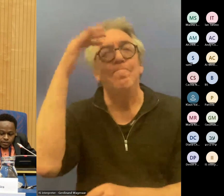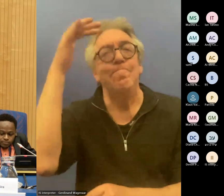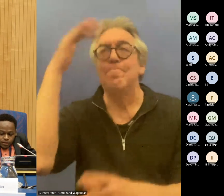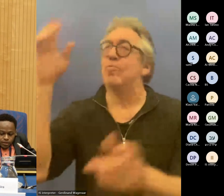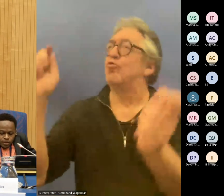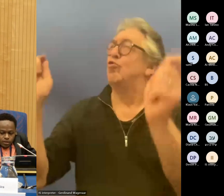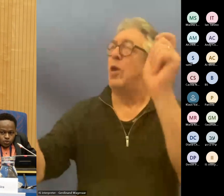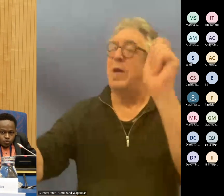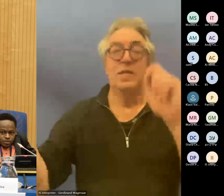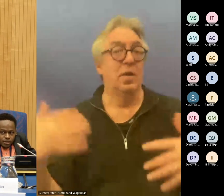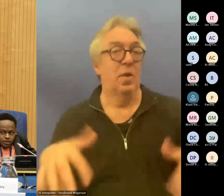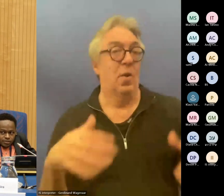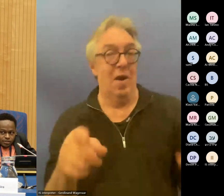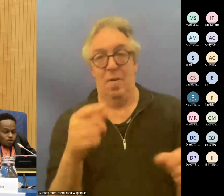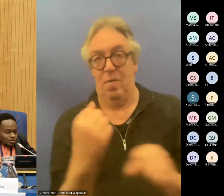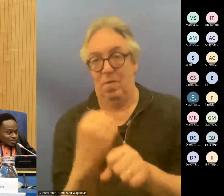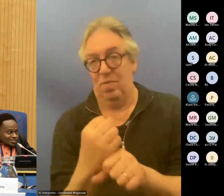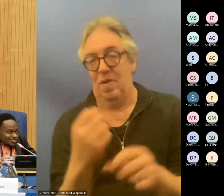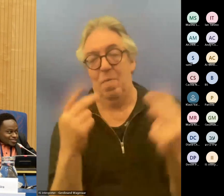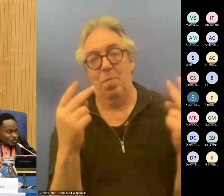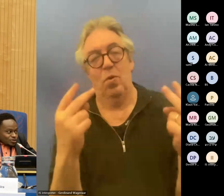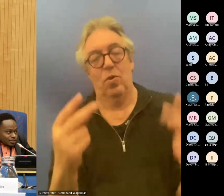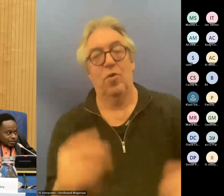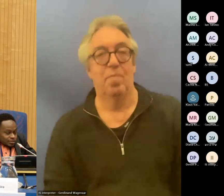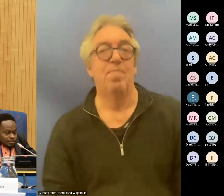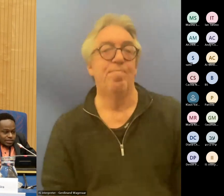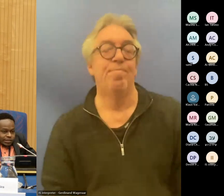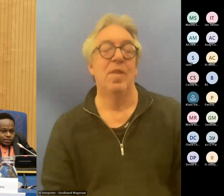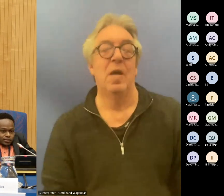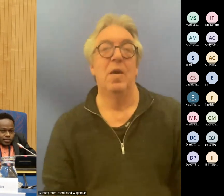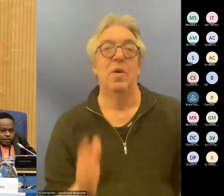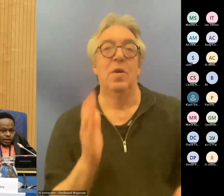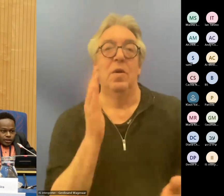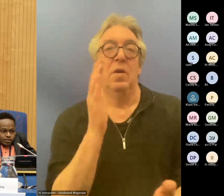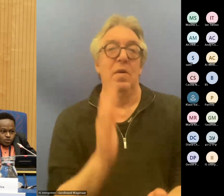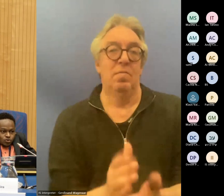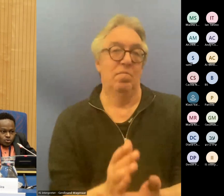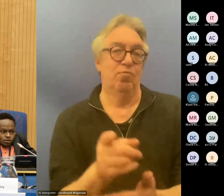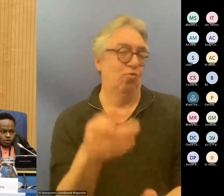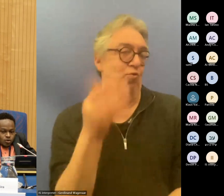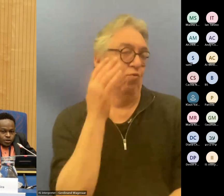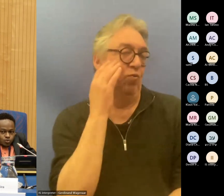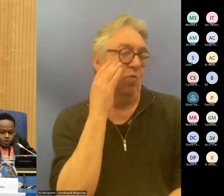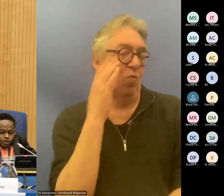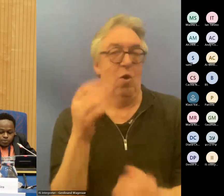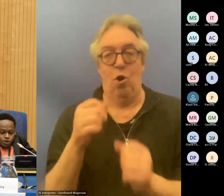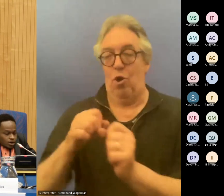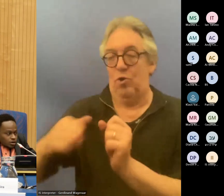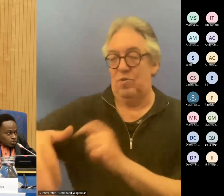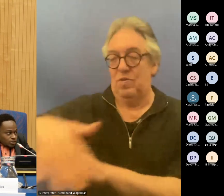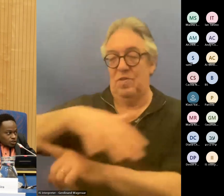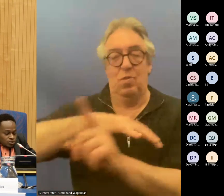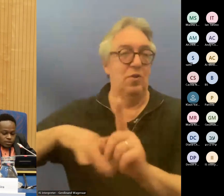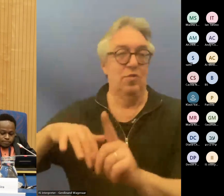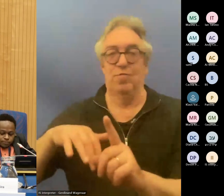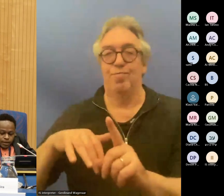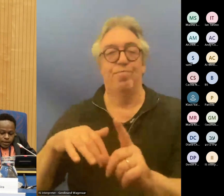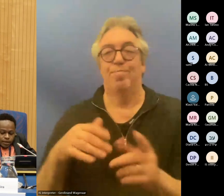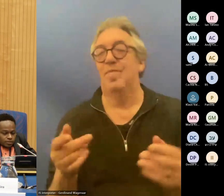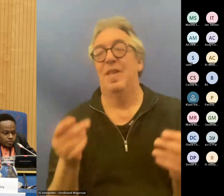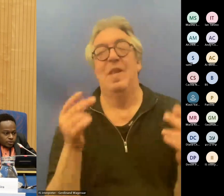fact that you realize that contexts, you know, is key. And so going to where people are, what they're